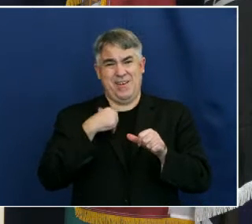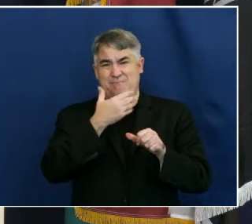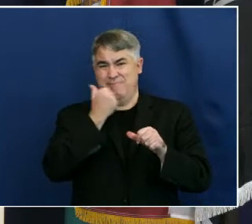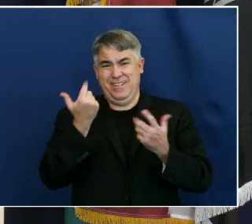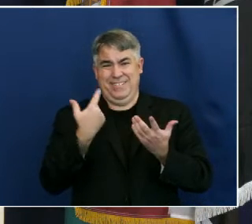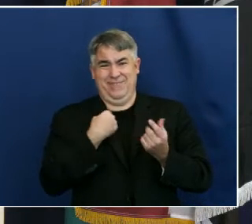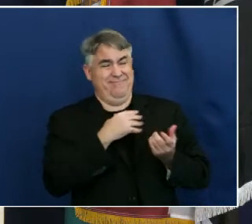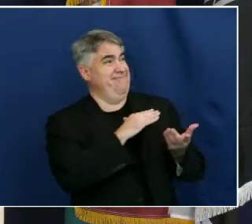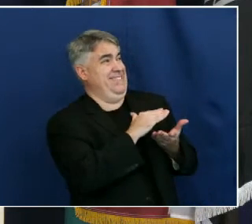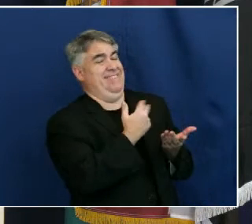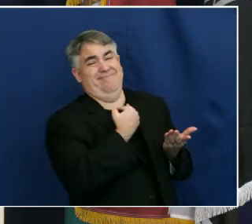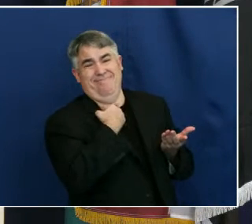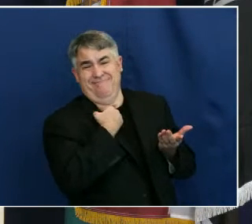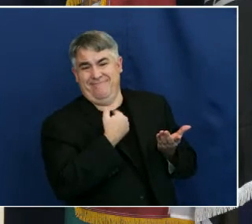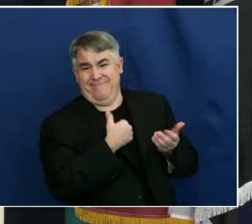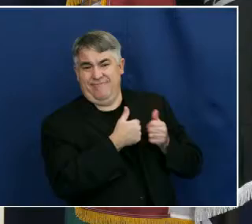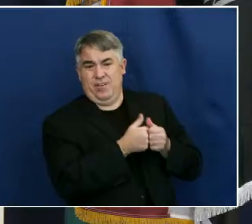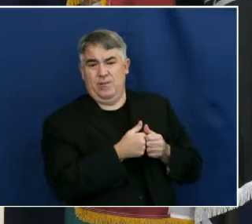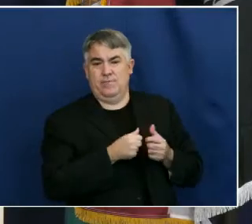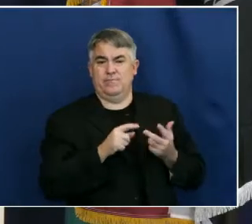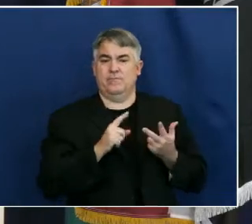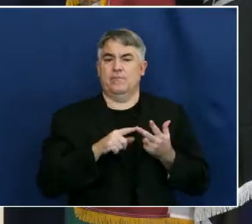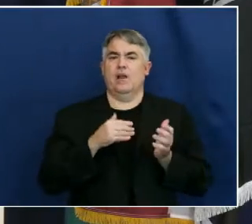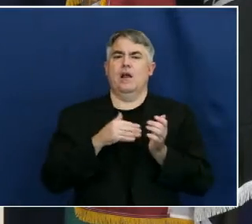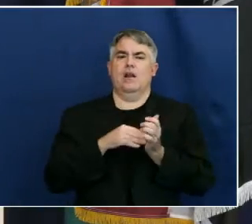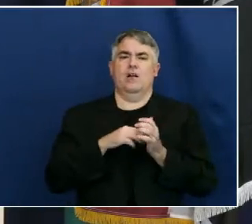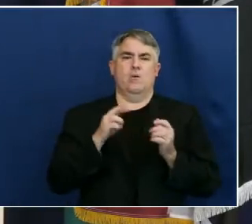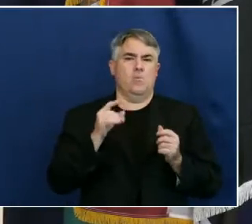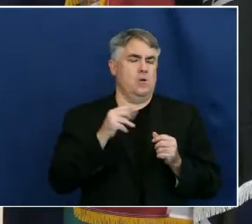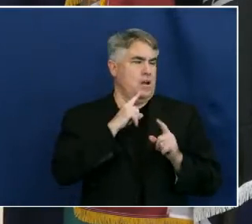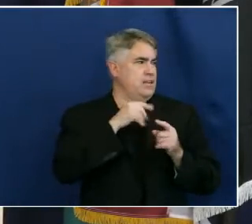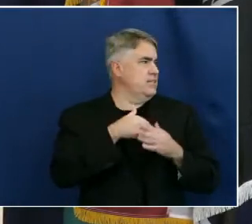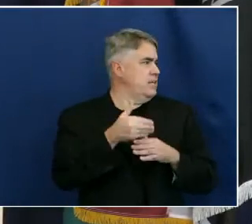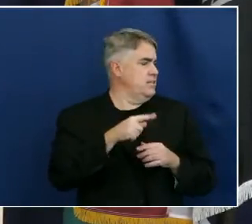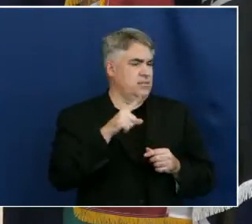we get them. So let me ask Dr. Wooten if she has anything on the J&J vaccine.